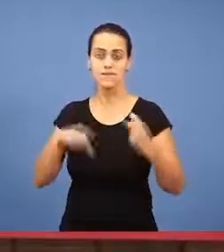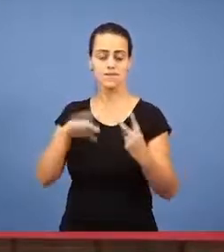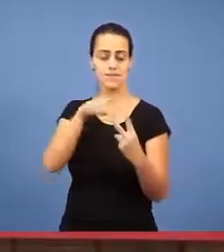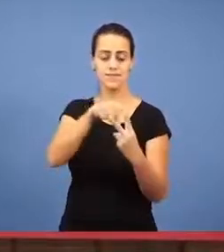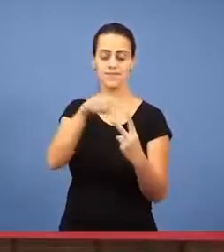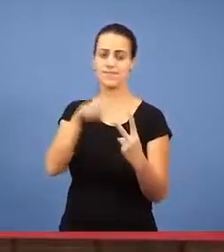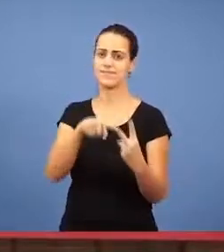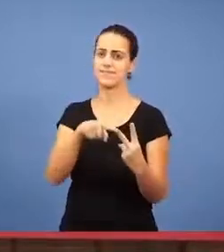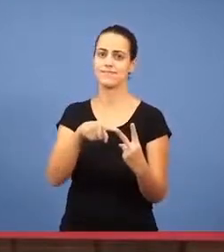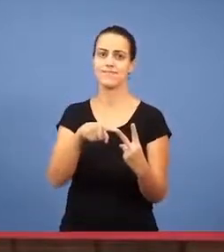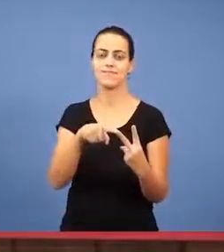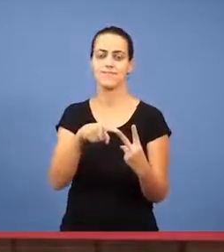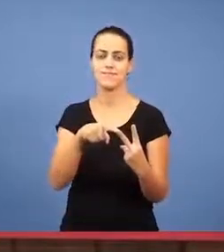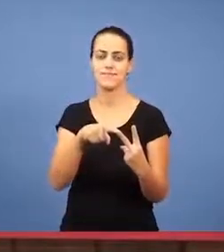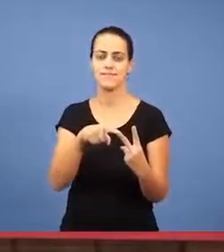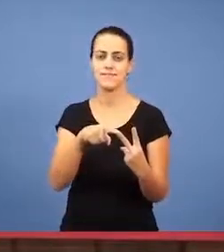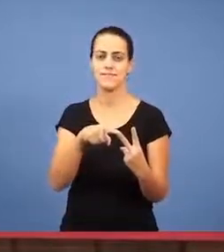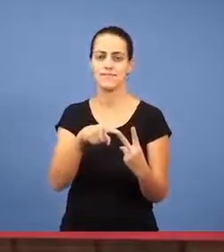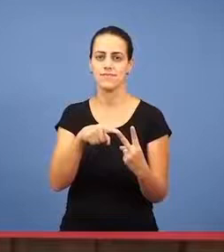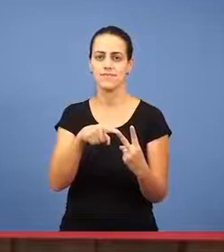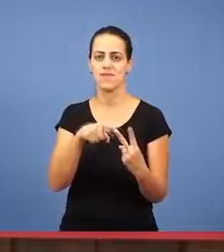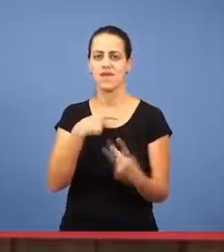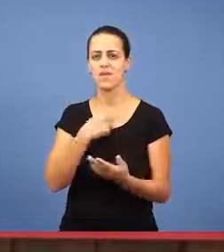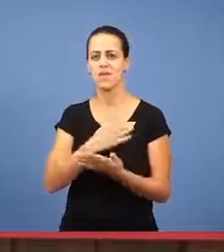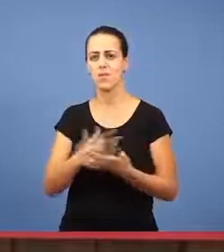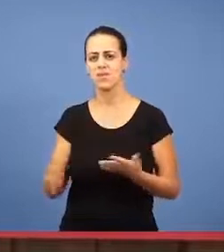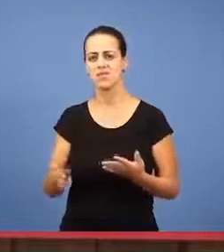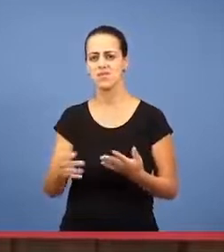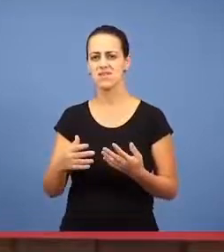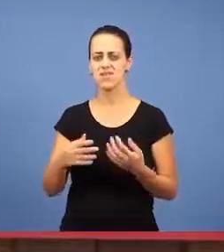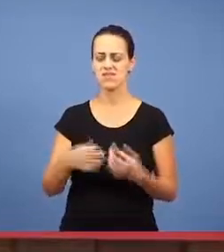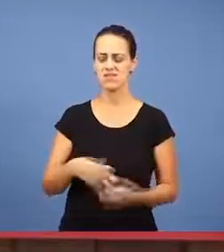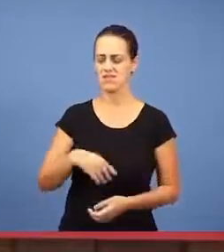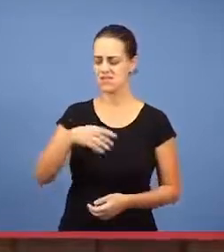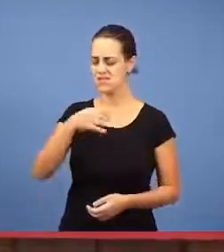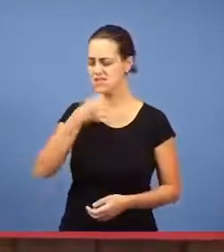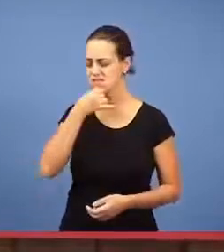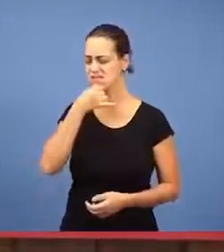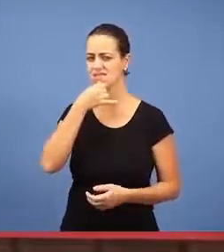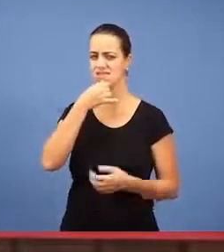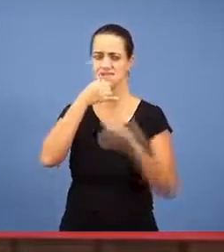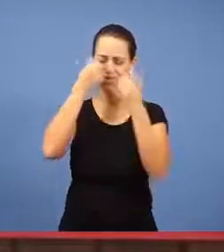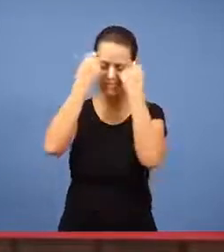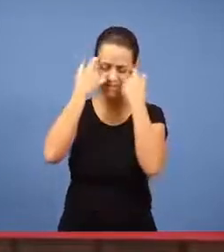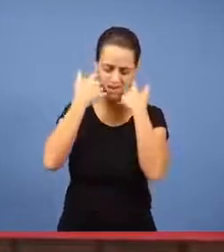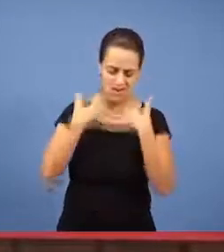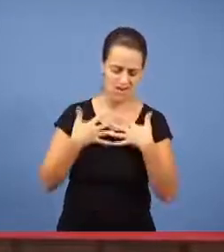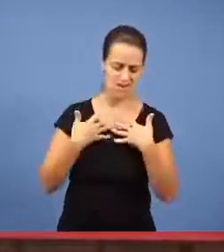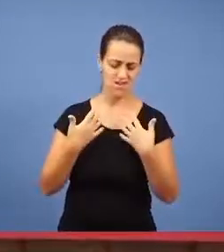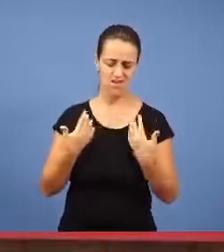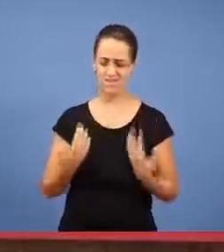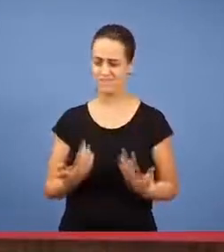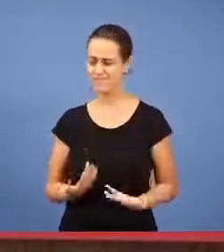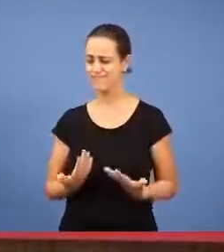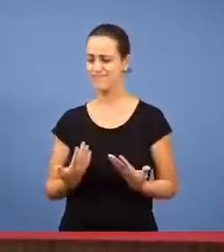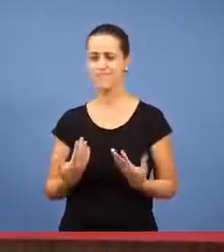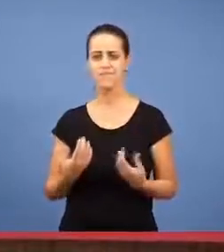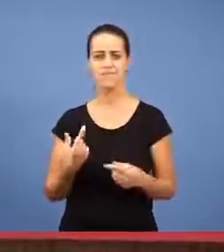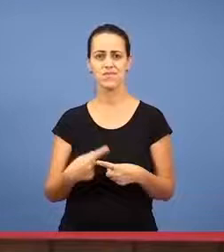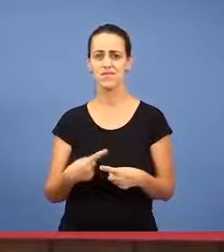discipline. And I was very, very disappointed and worn out, because in fact saying